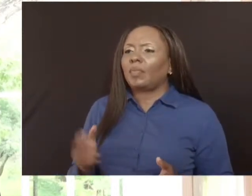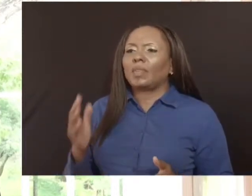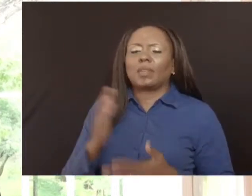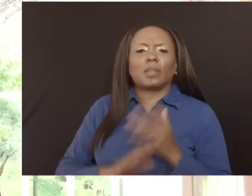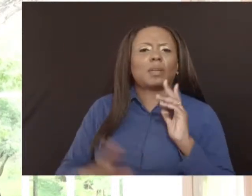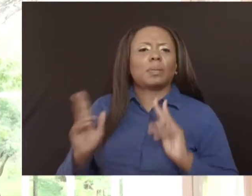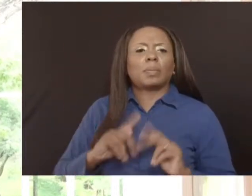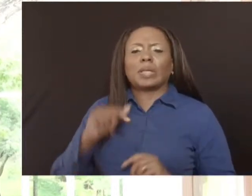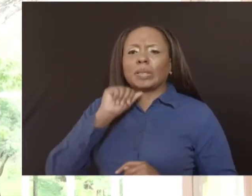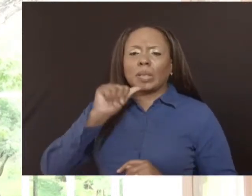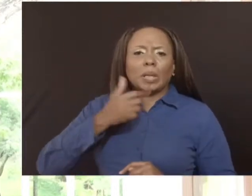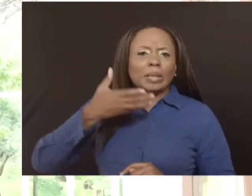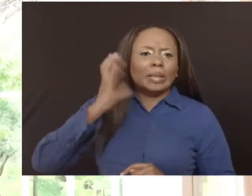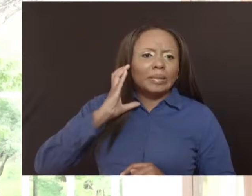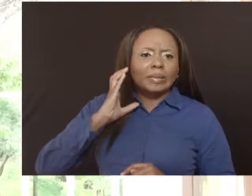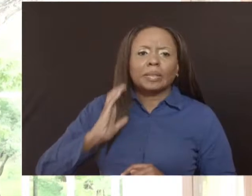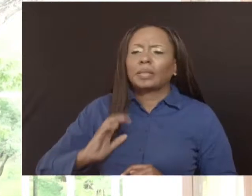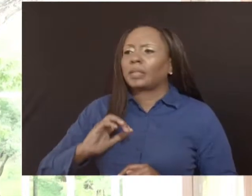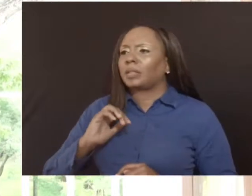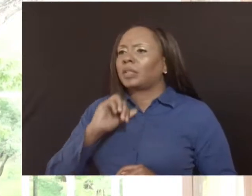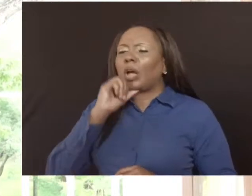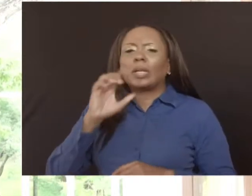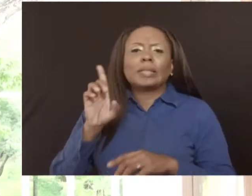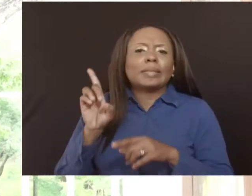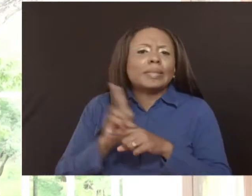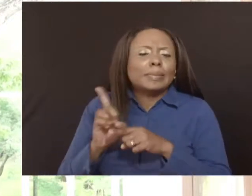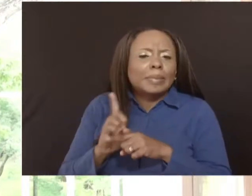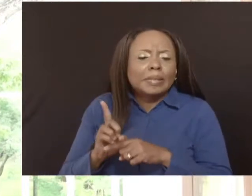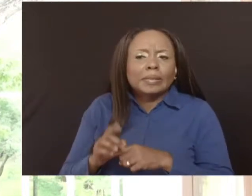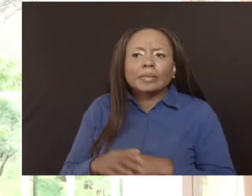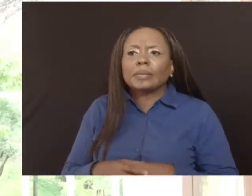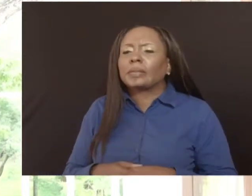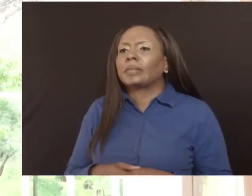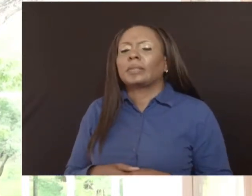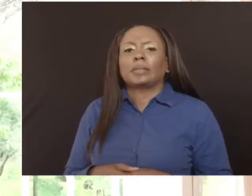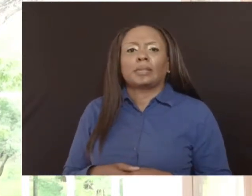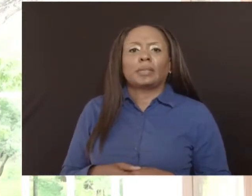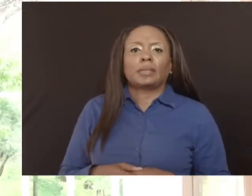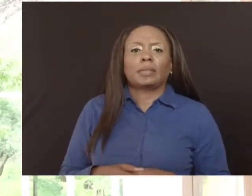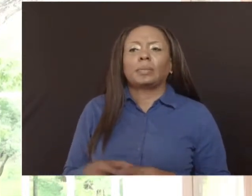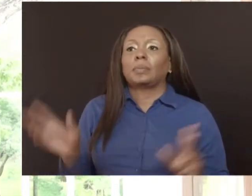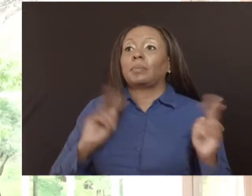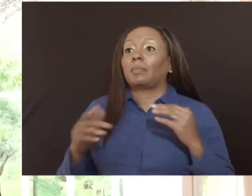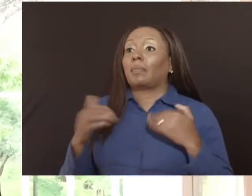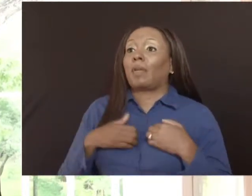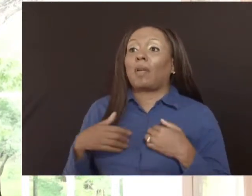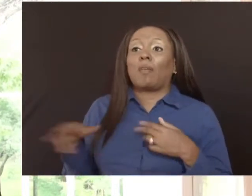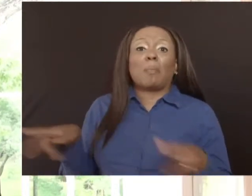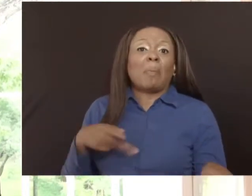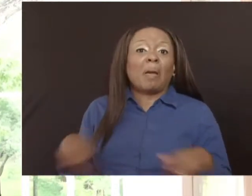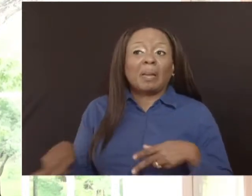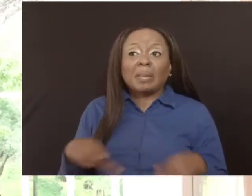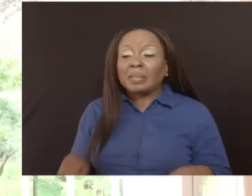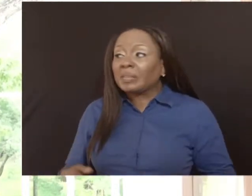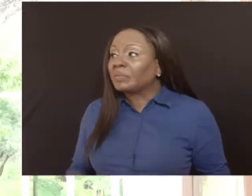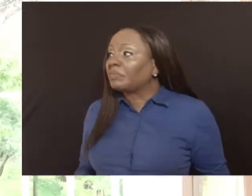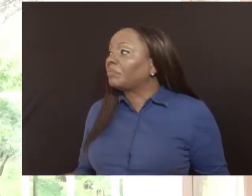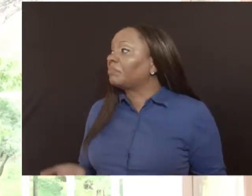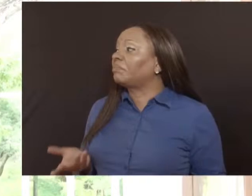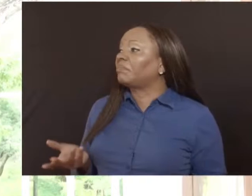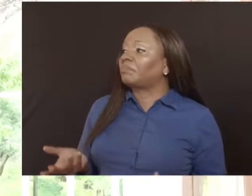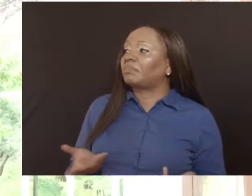indiscipline. We are seeing a lot of people who are having parties. They're trying